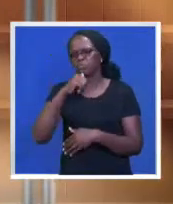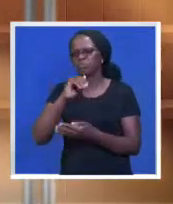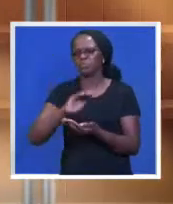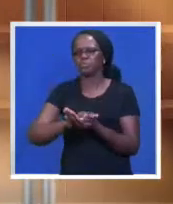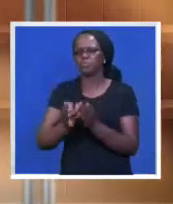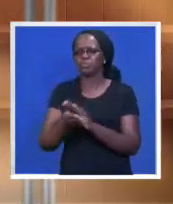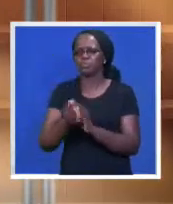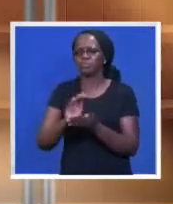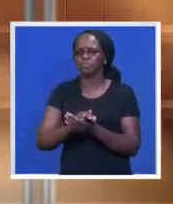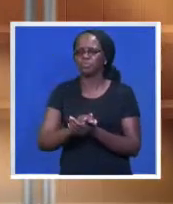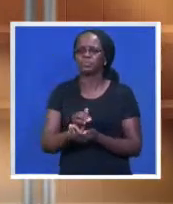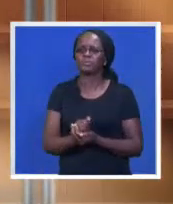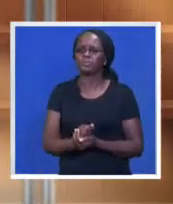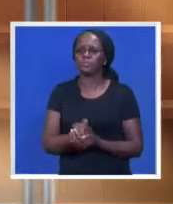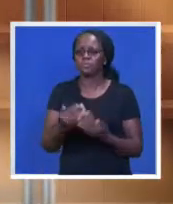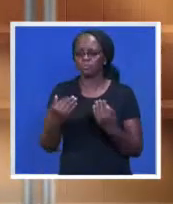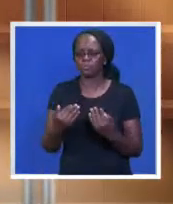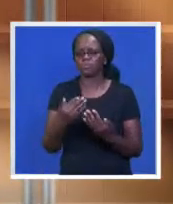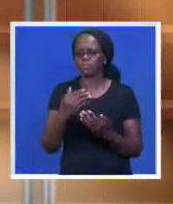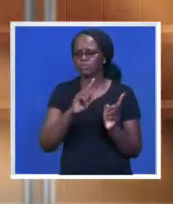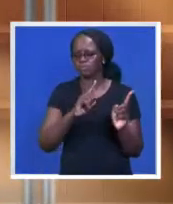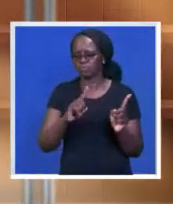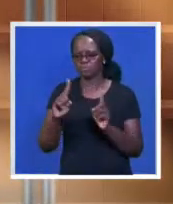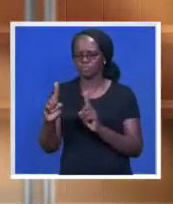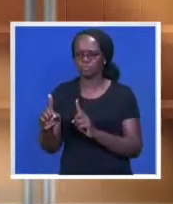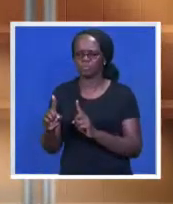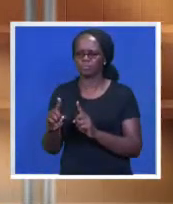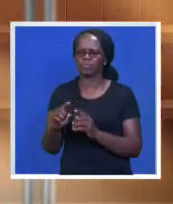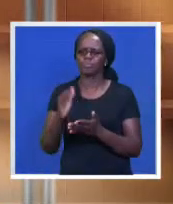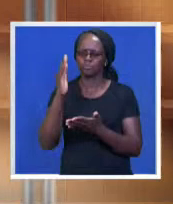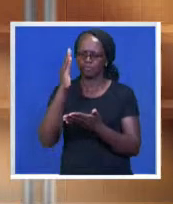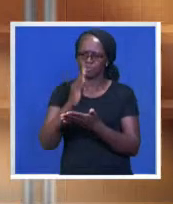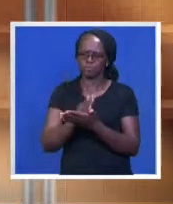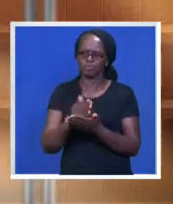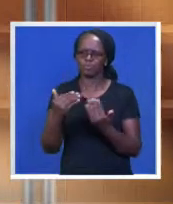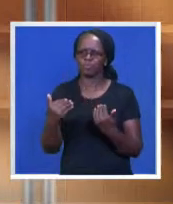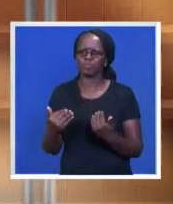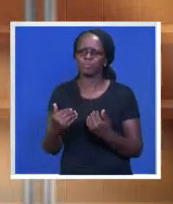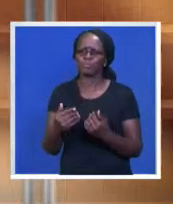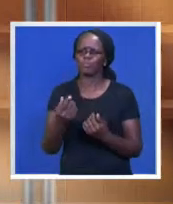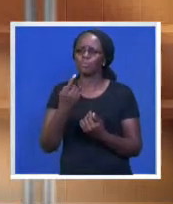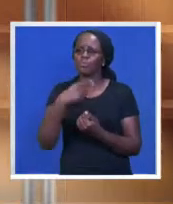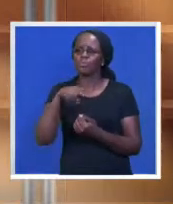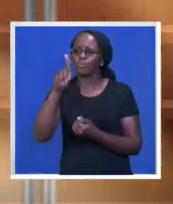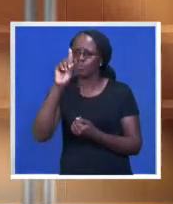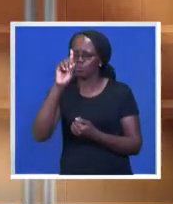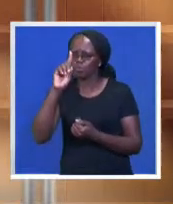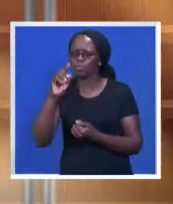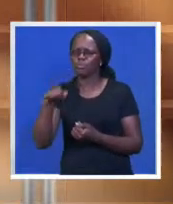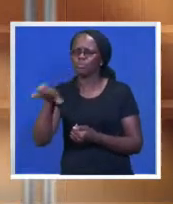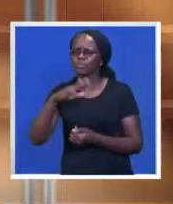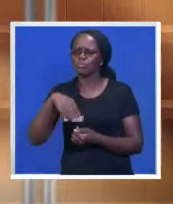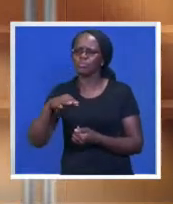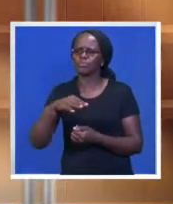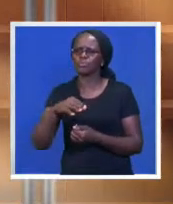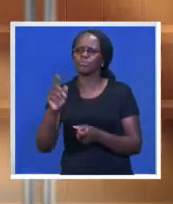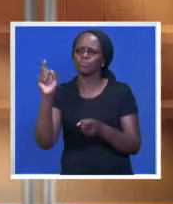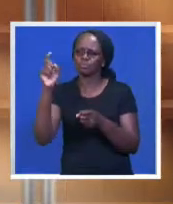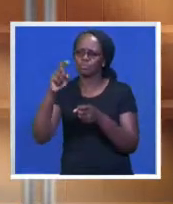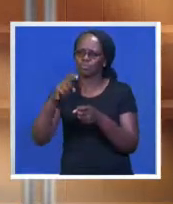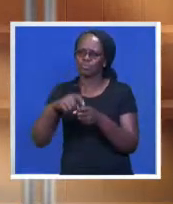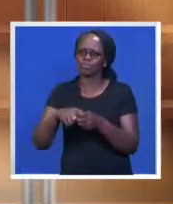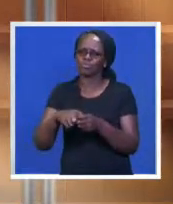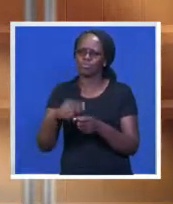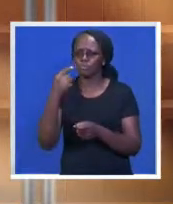Now, Lena Tom, I'd like to end here for today. I hope you'll join me in the next lesson, whereby we'll be looking on how to take